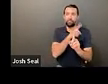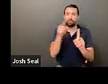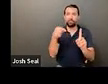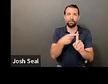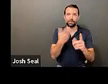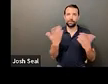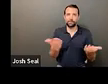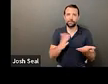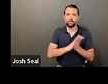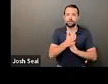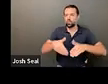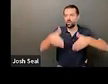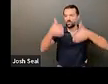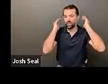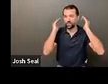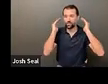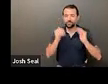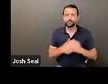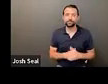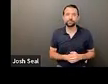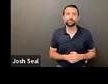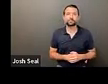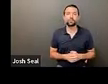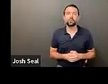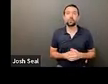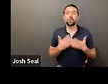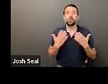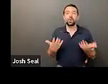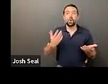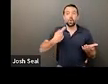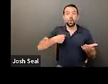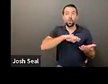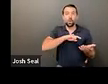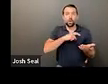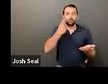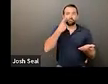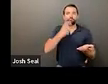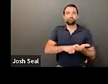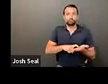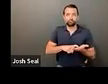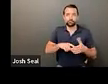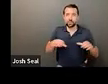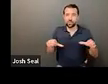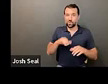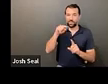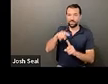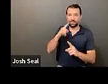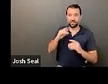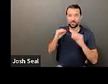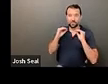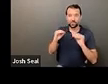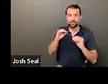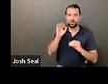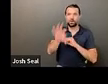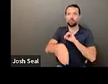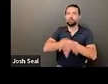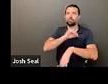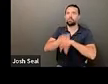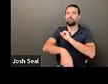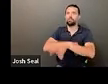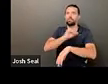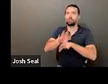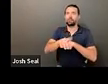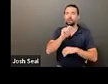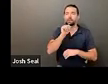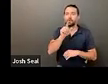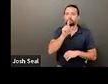me. So I thought, you know what, we're kind of doing the same thing to the field. We talk about this and we talk about that, but have we ever really sort of put them all in one place and